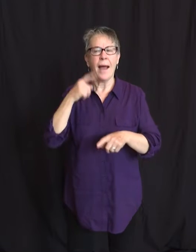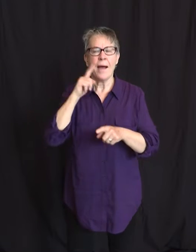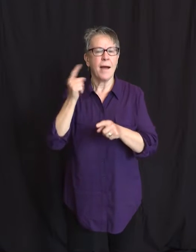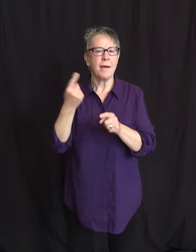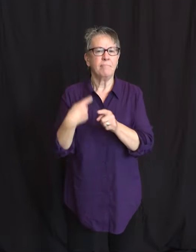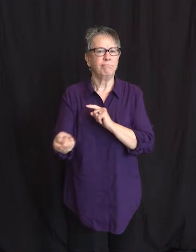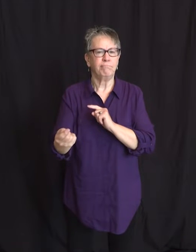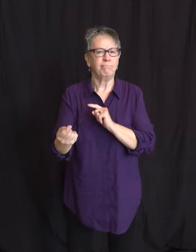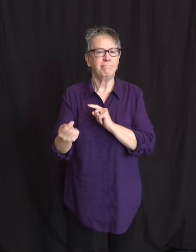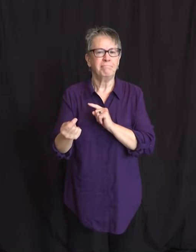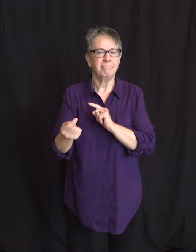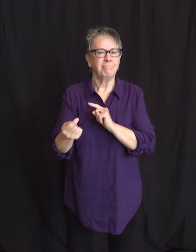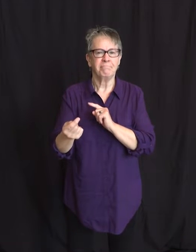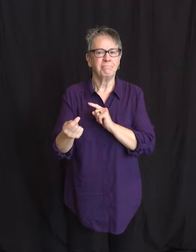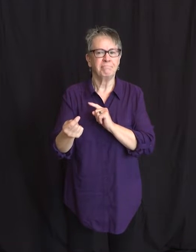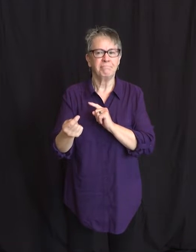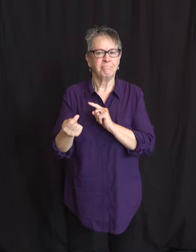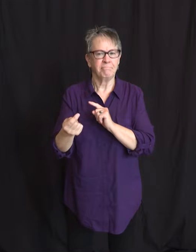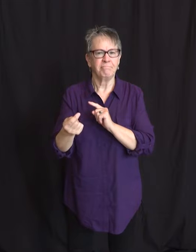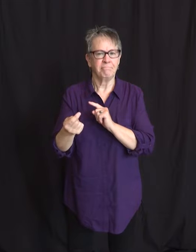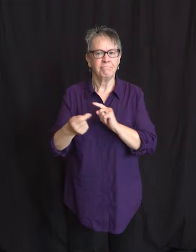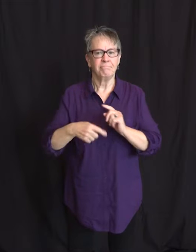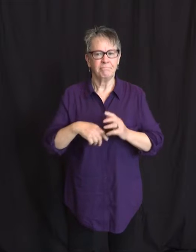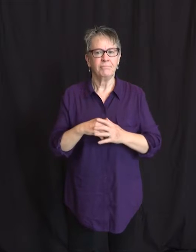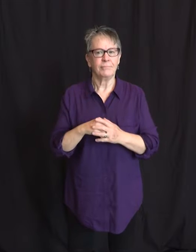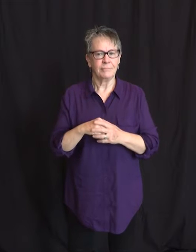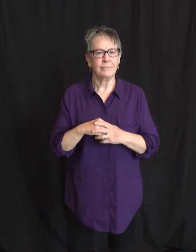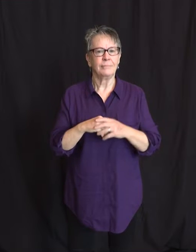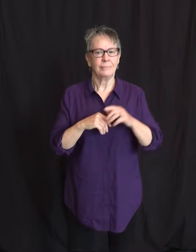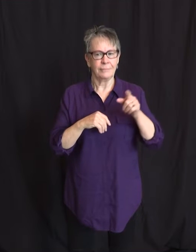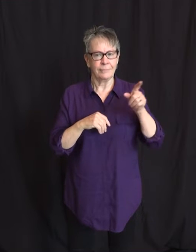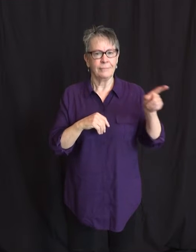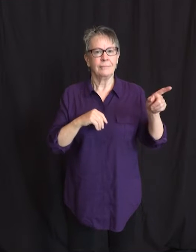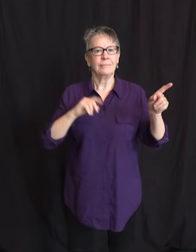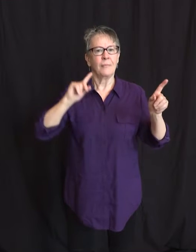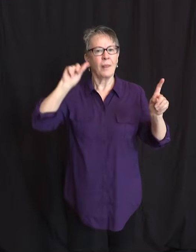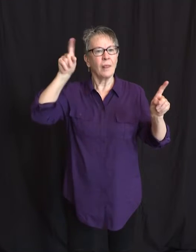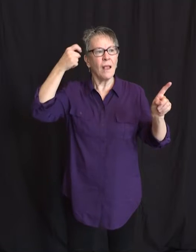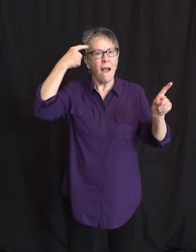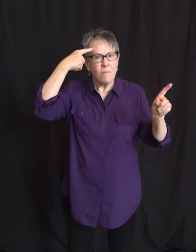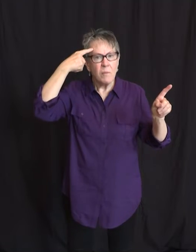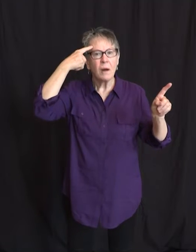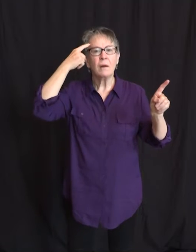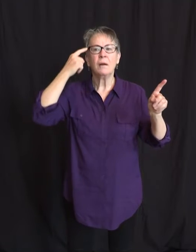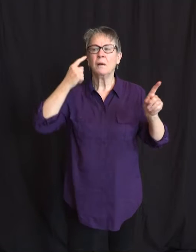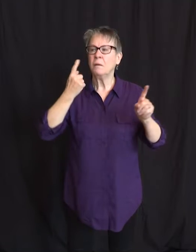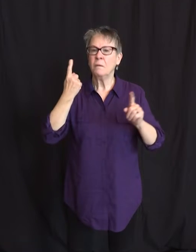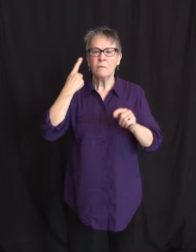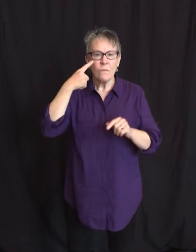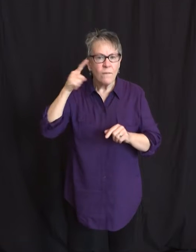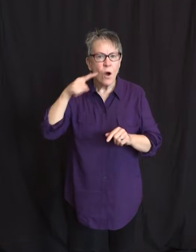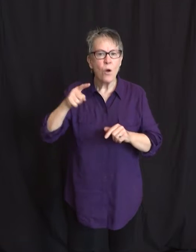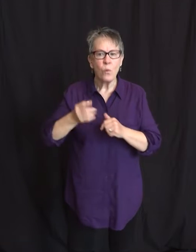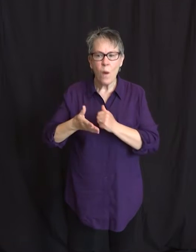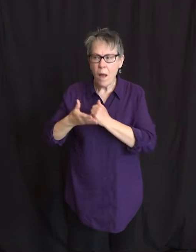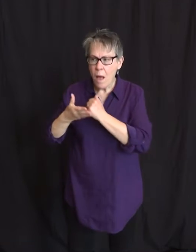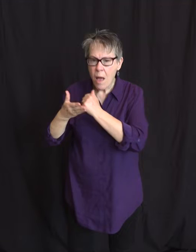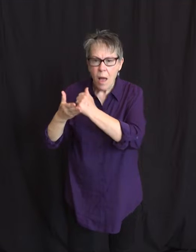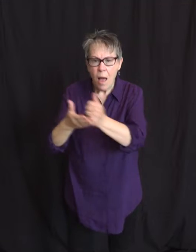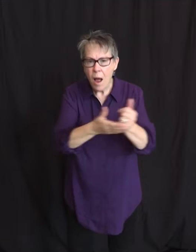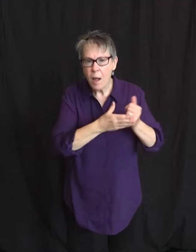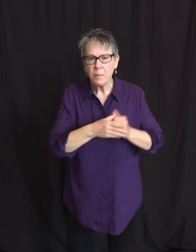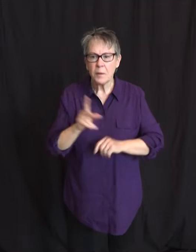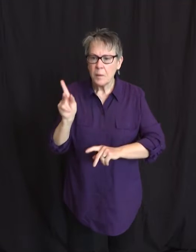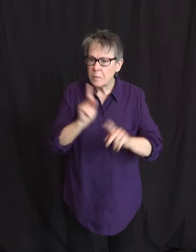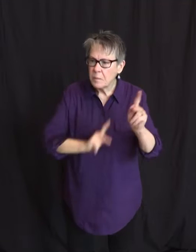play. And our job is to deliver as much of that as consistently and as comprehensively as possible. And back to